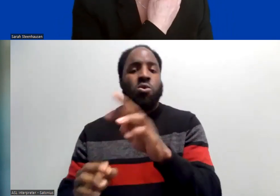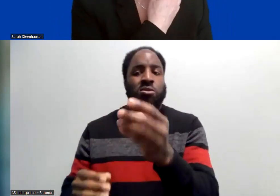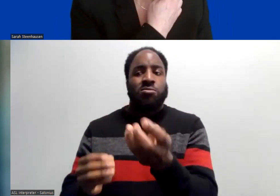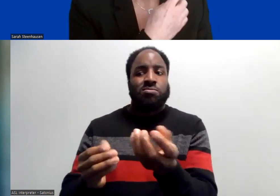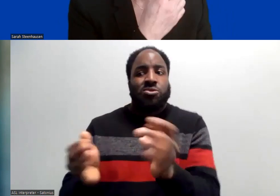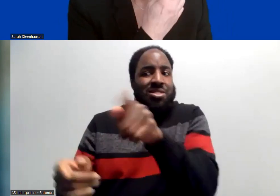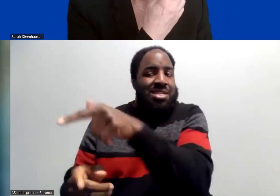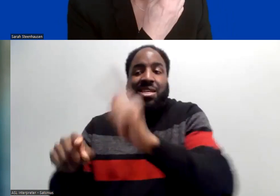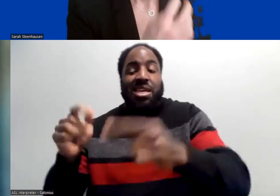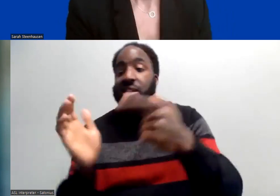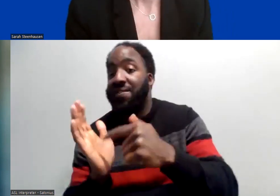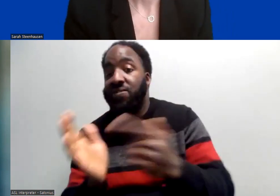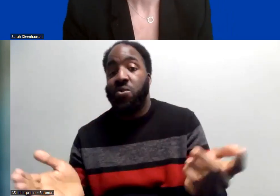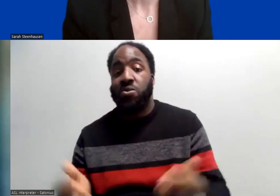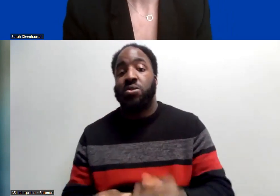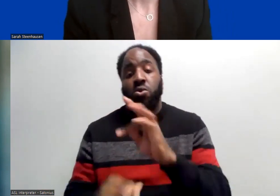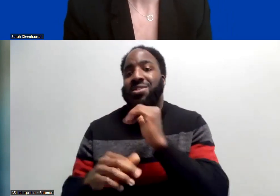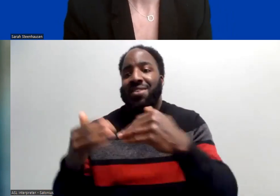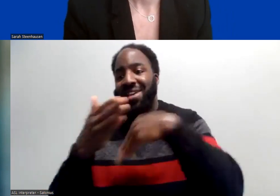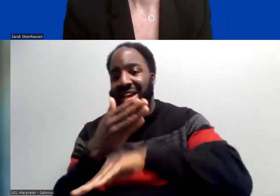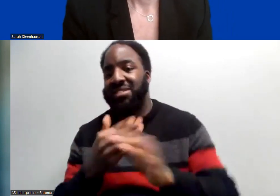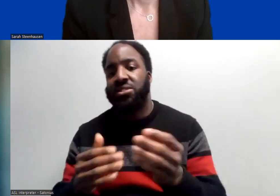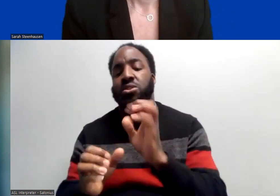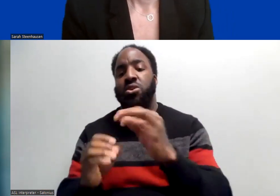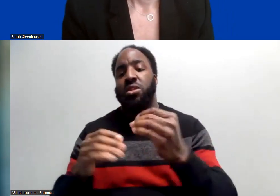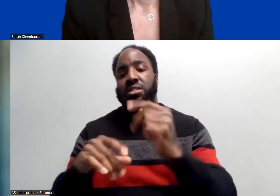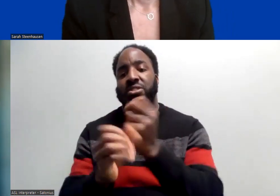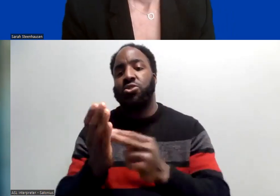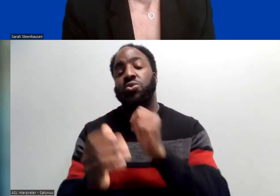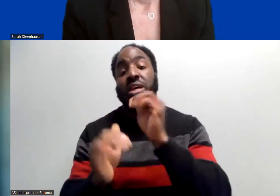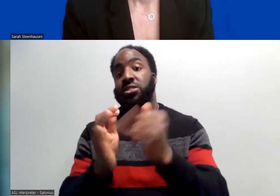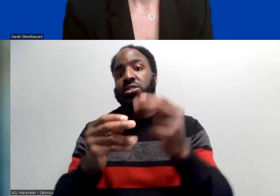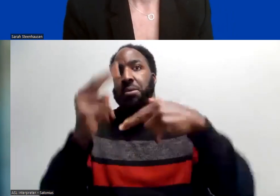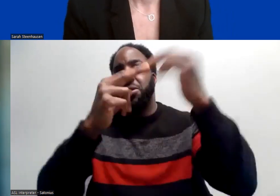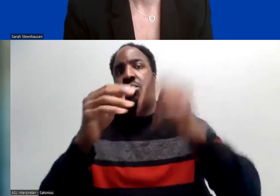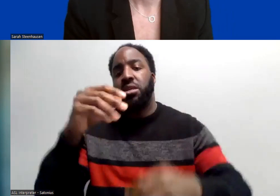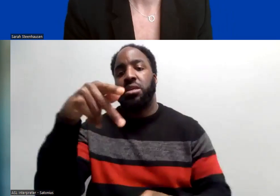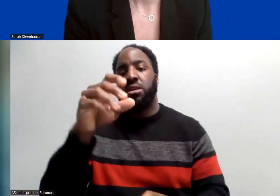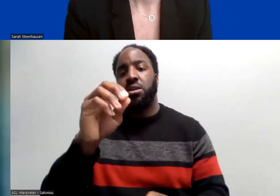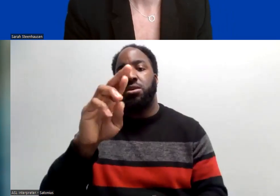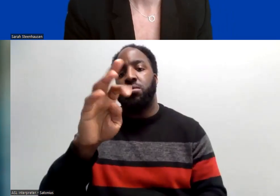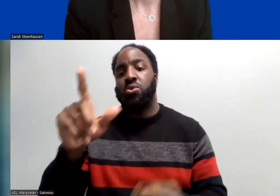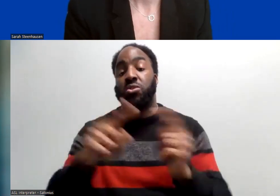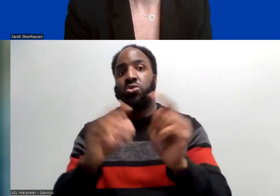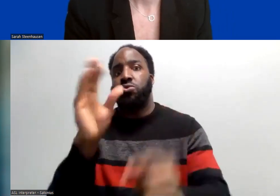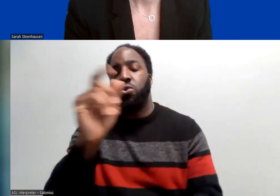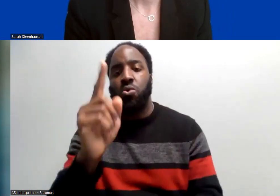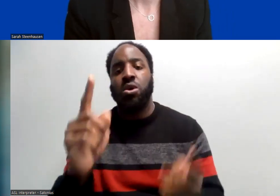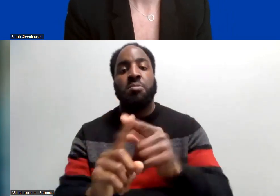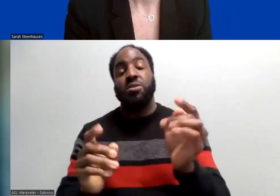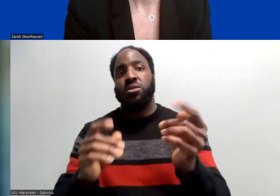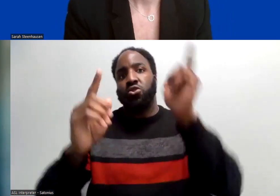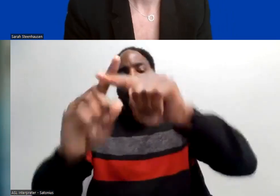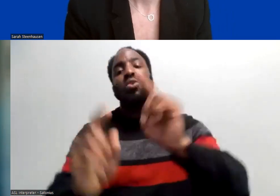them. So let's be sure that we're not just building a portal to nowhere, but that we're building a portal to a real